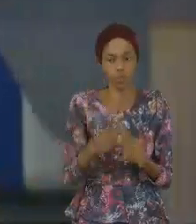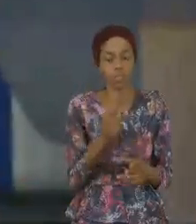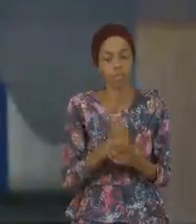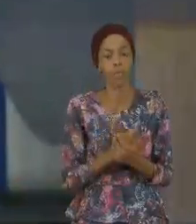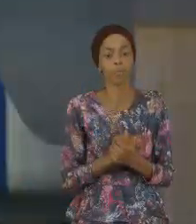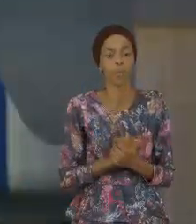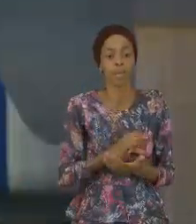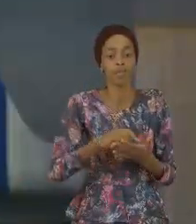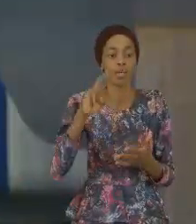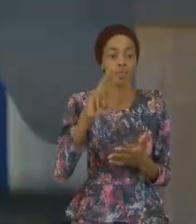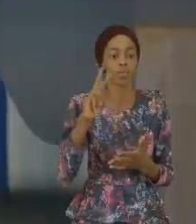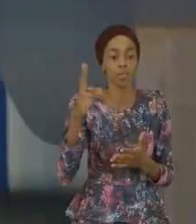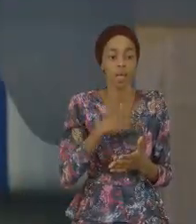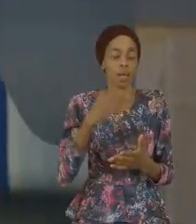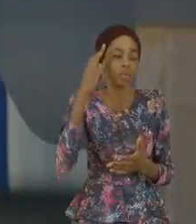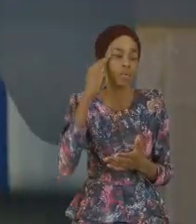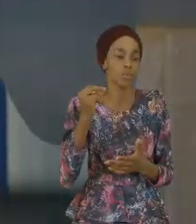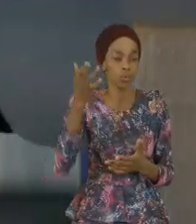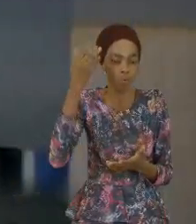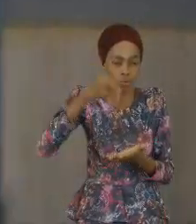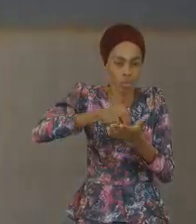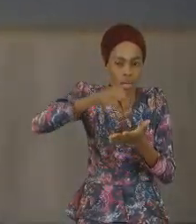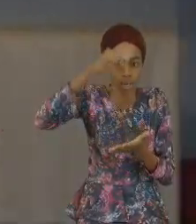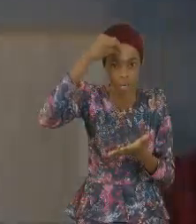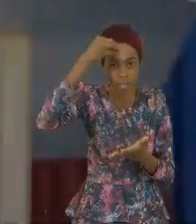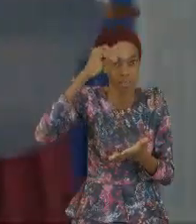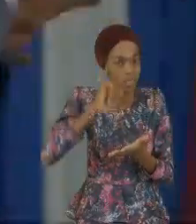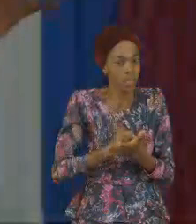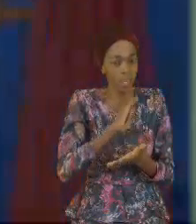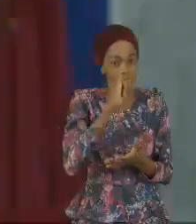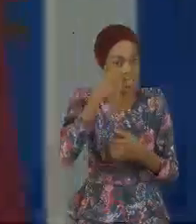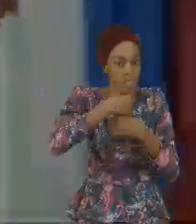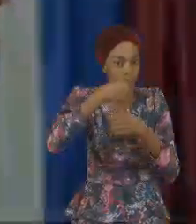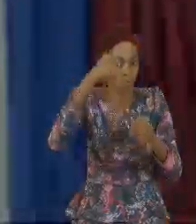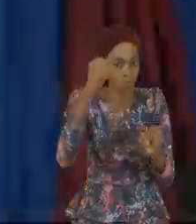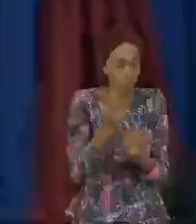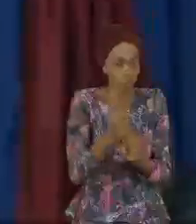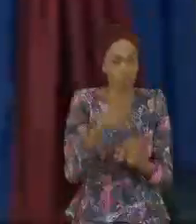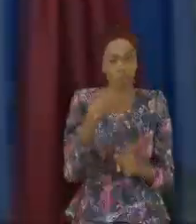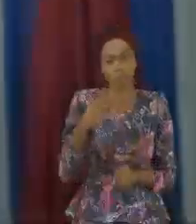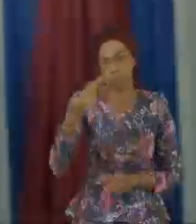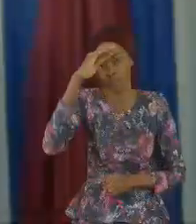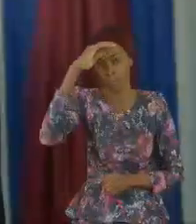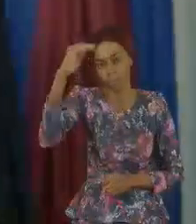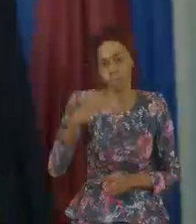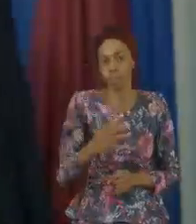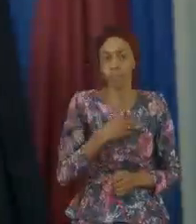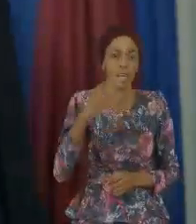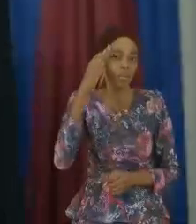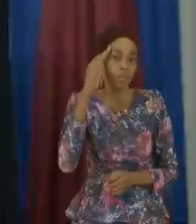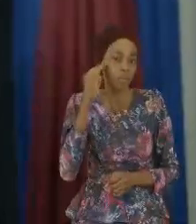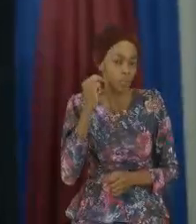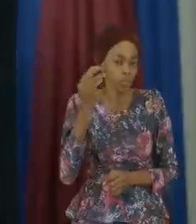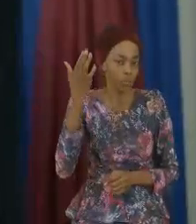says, and Moses was learned. That's the formation of the man. And Moses